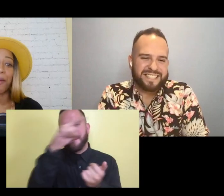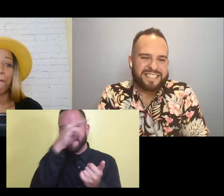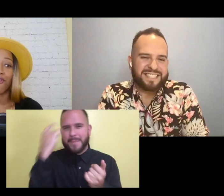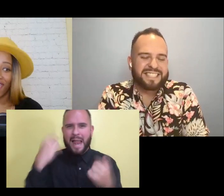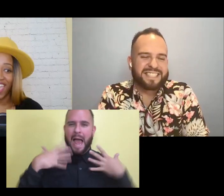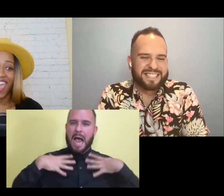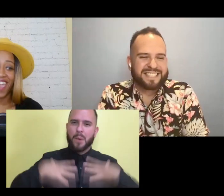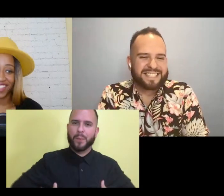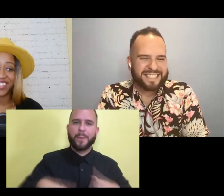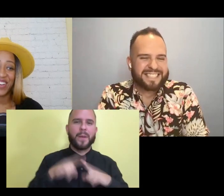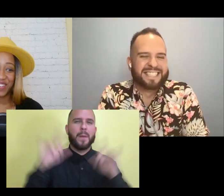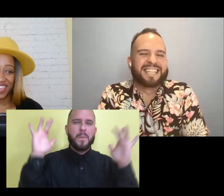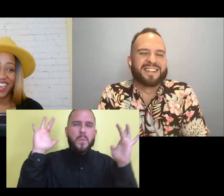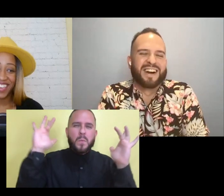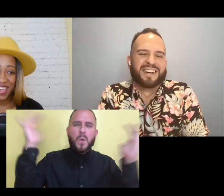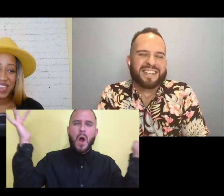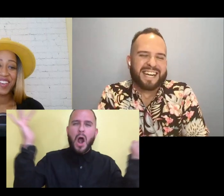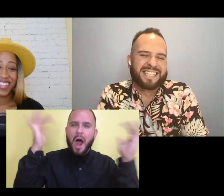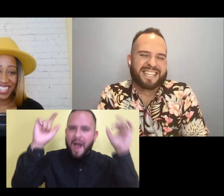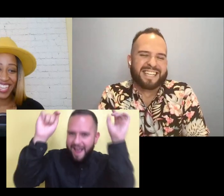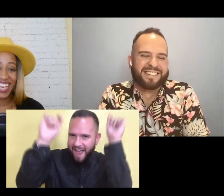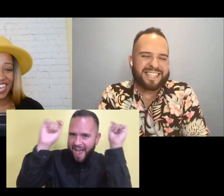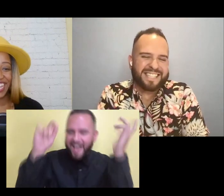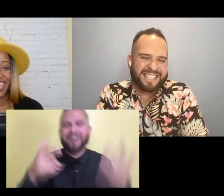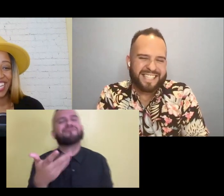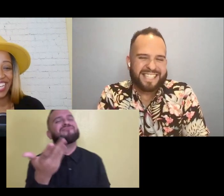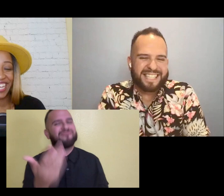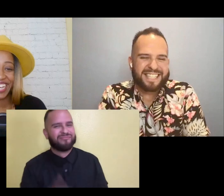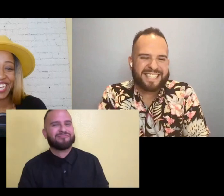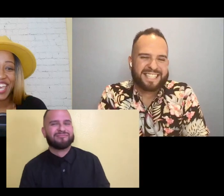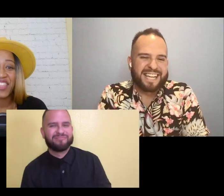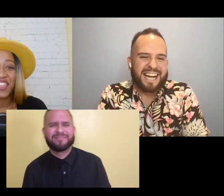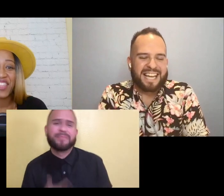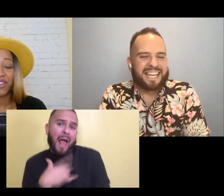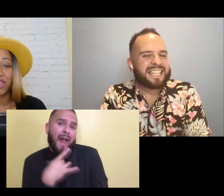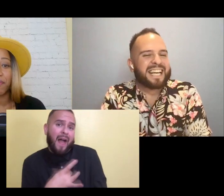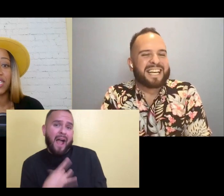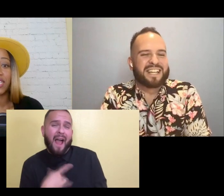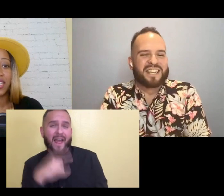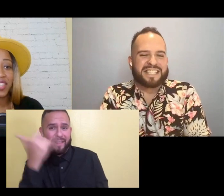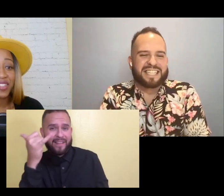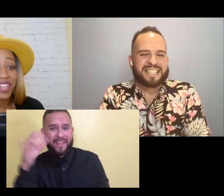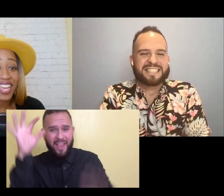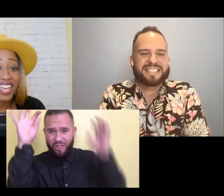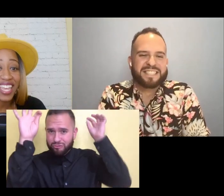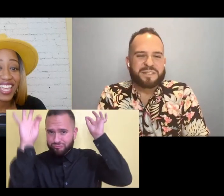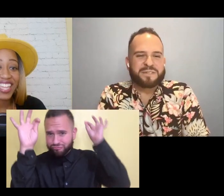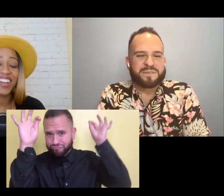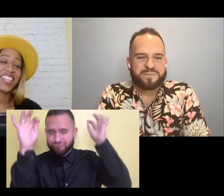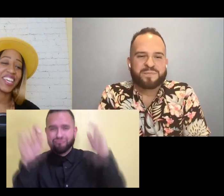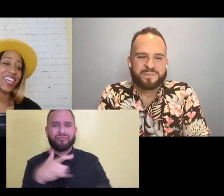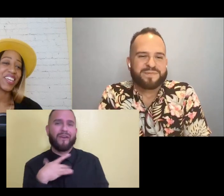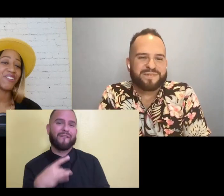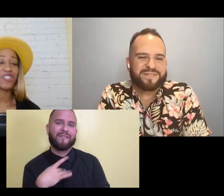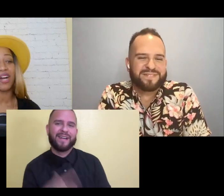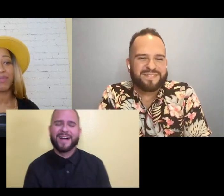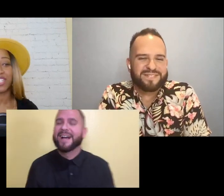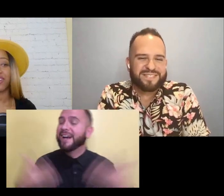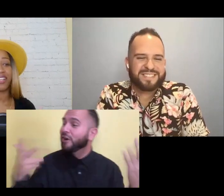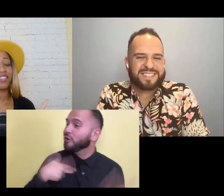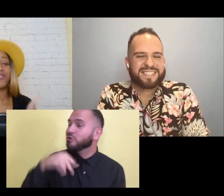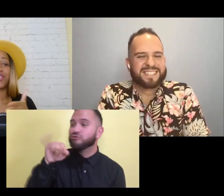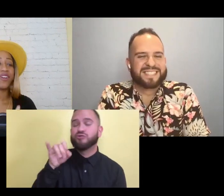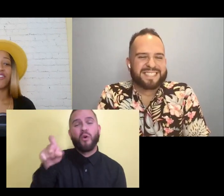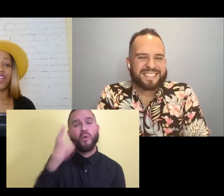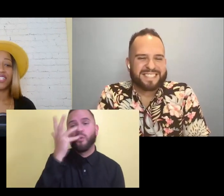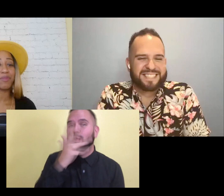but a bright hat. There Okay. you go. There you go. Now I I know you like it. That yellow mentioned looks you like good. it. Oh, thank you, Hmm. Joe. I'm just trying